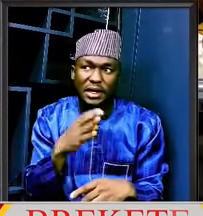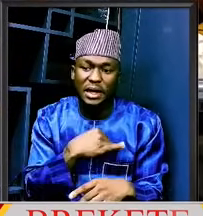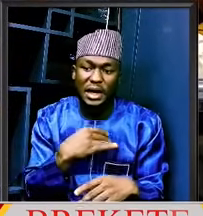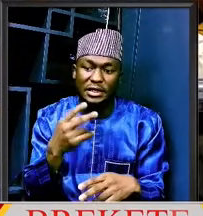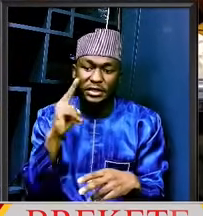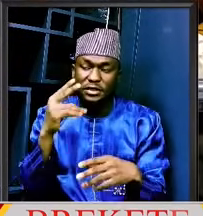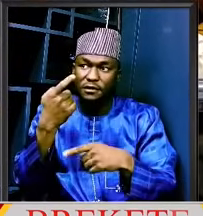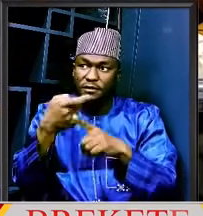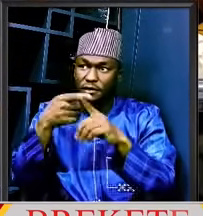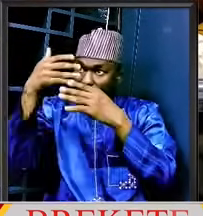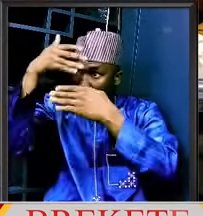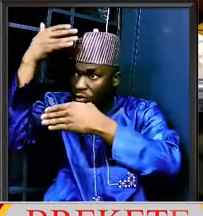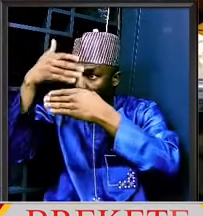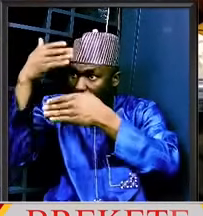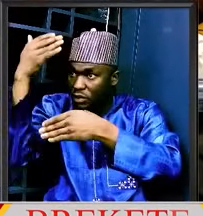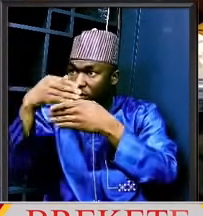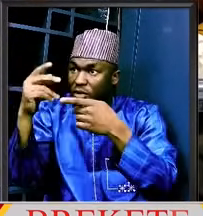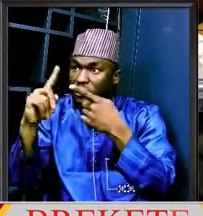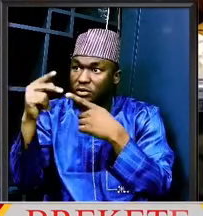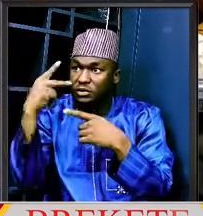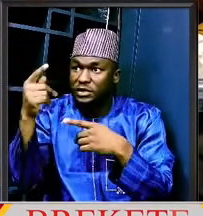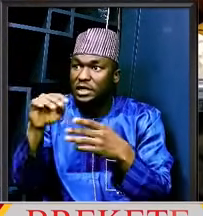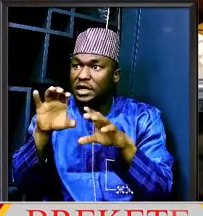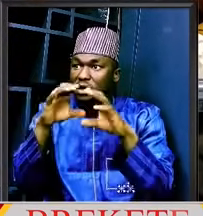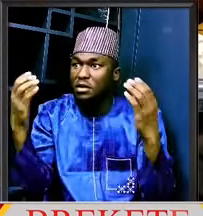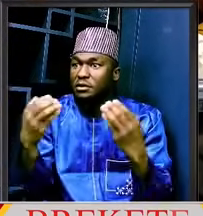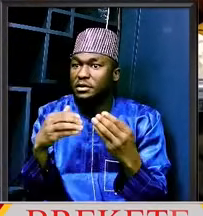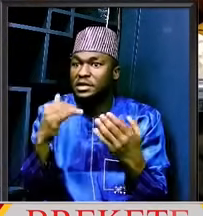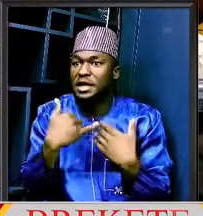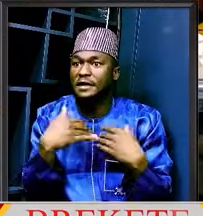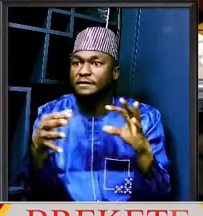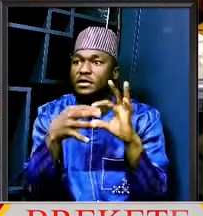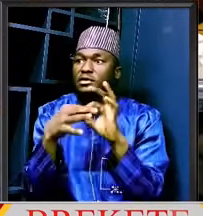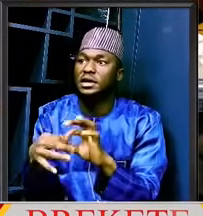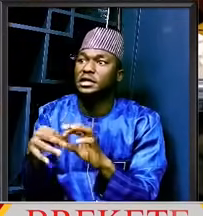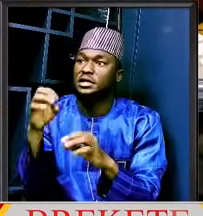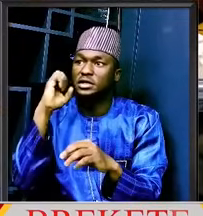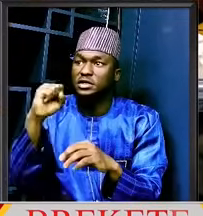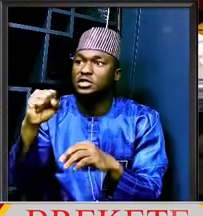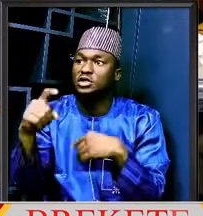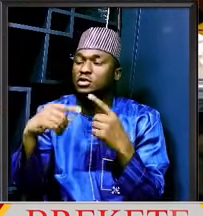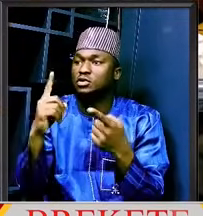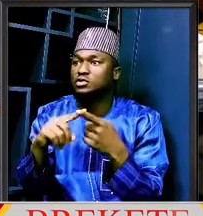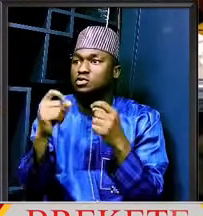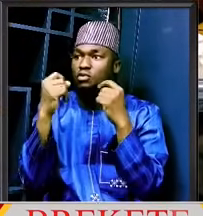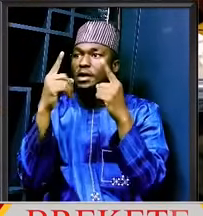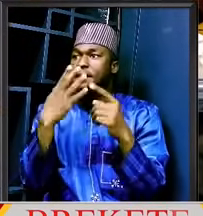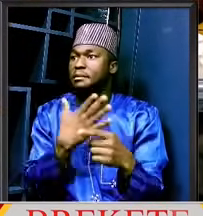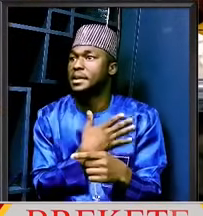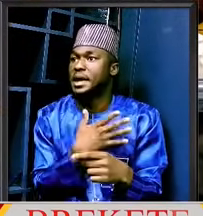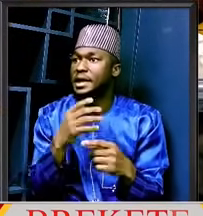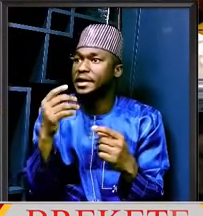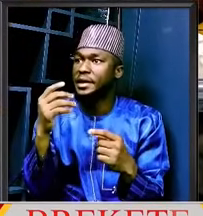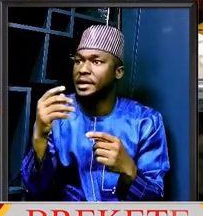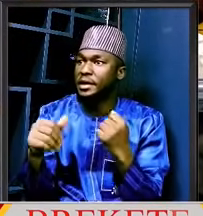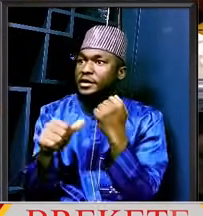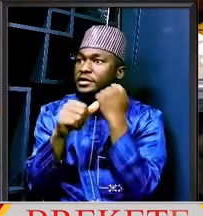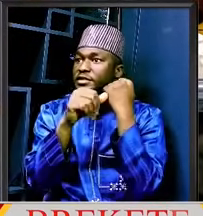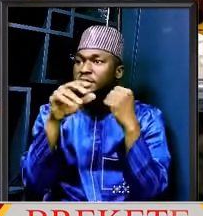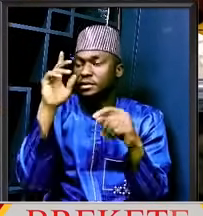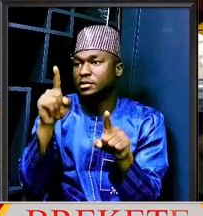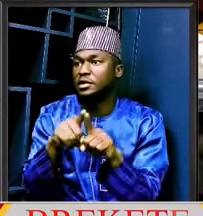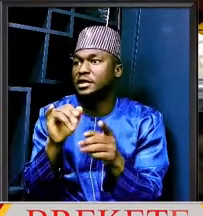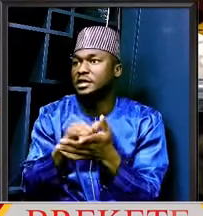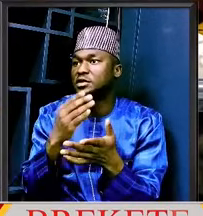her window and saw that a community had gathered in the compound. So she quickly went and woke my elder brother and said, she's sensing